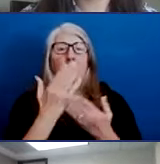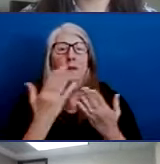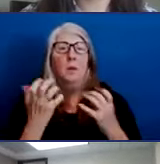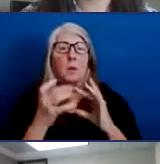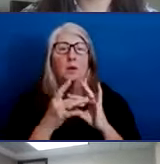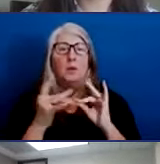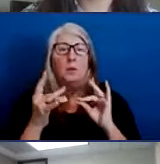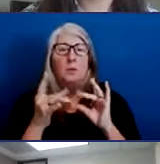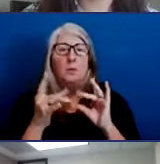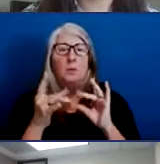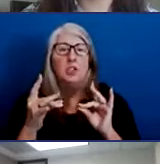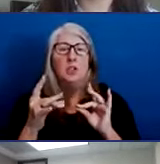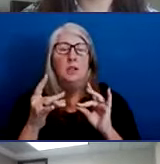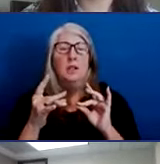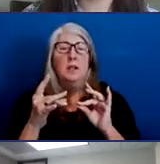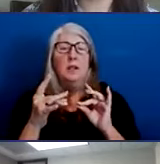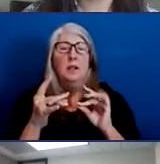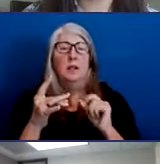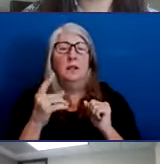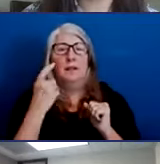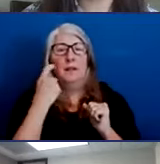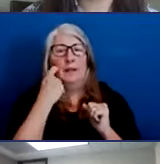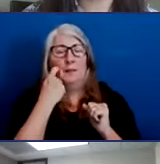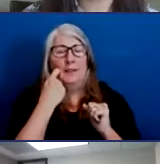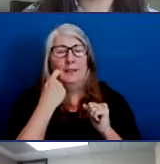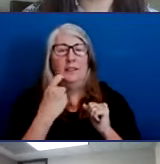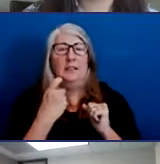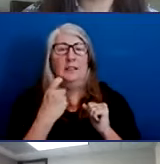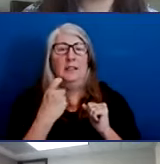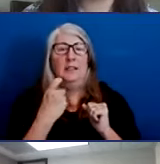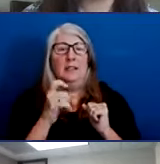couple of minutes is that HICPOP has this data.